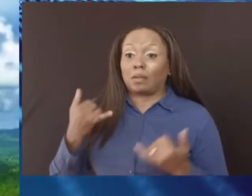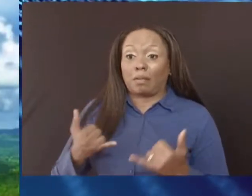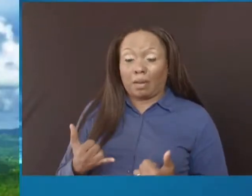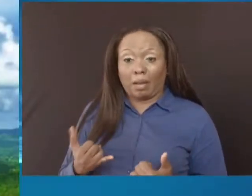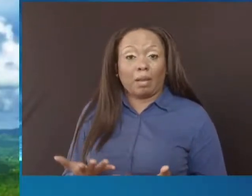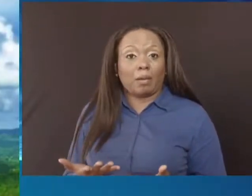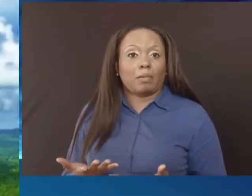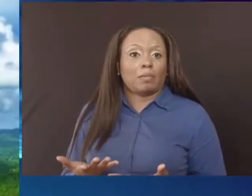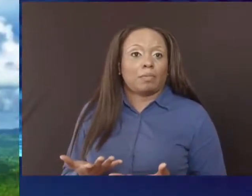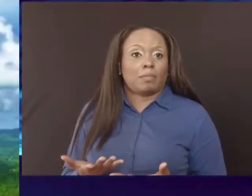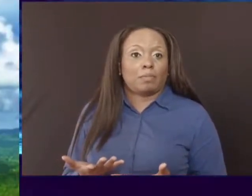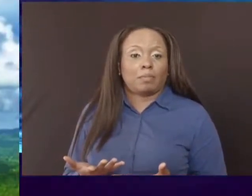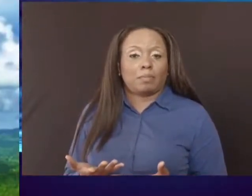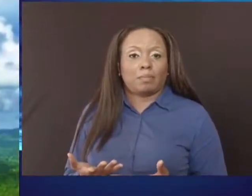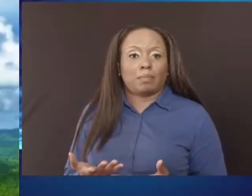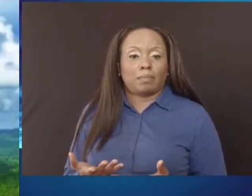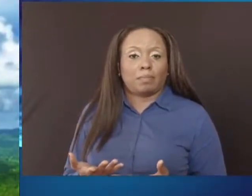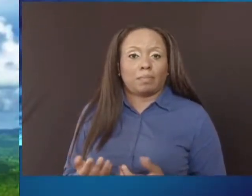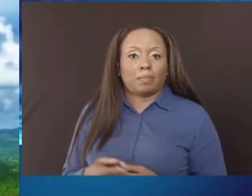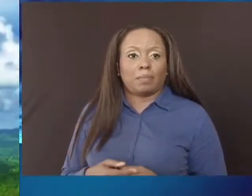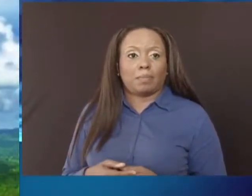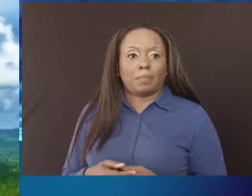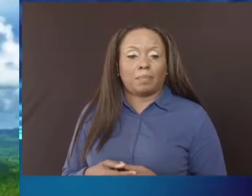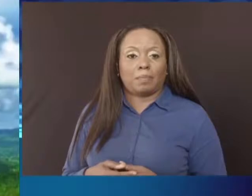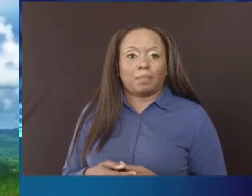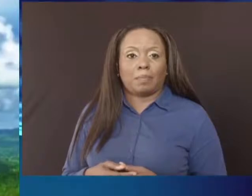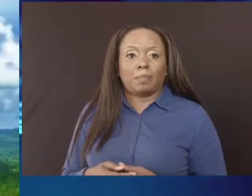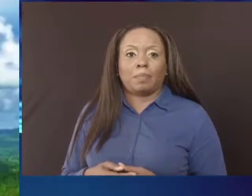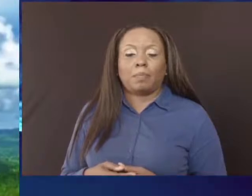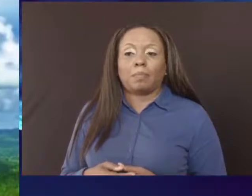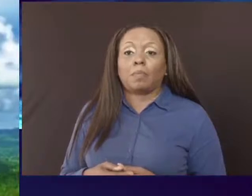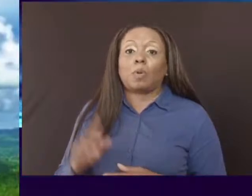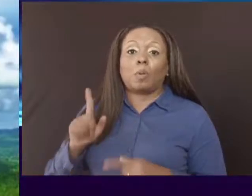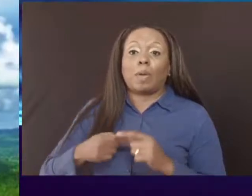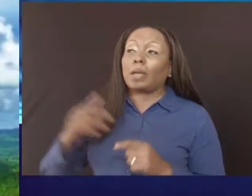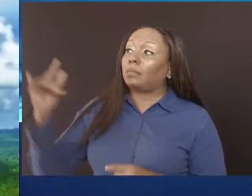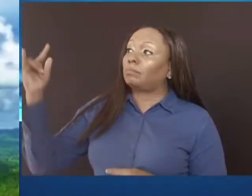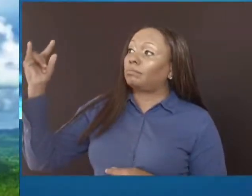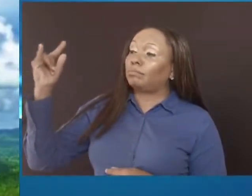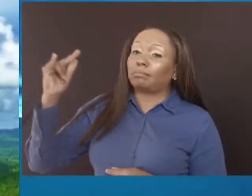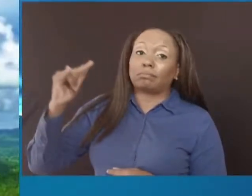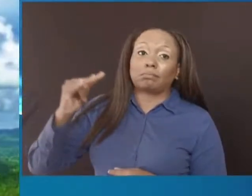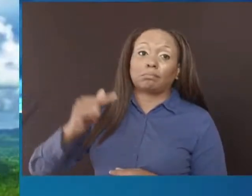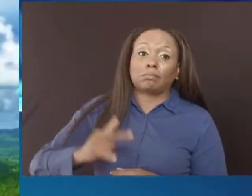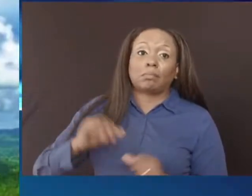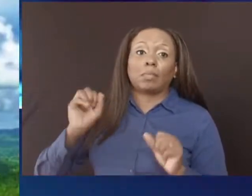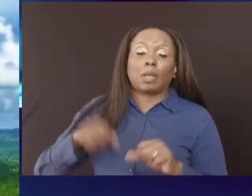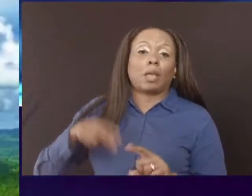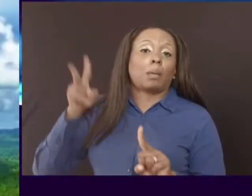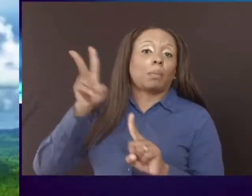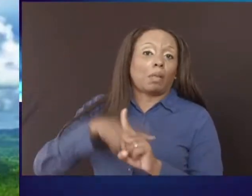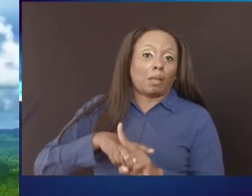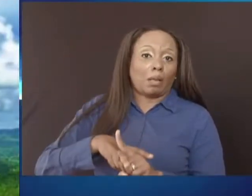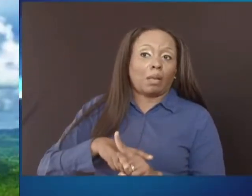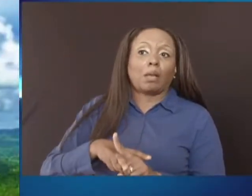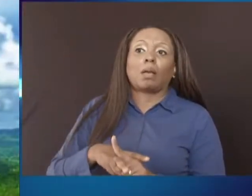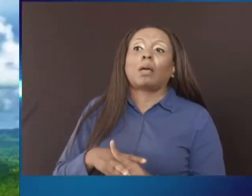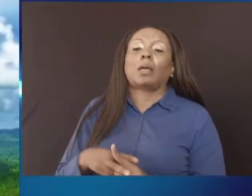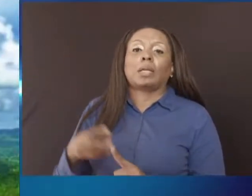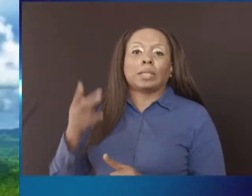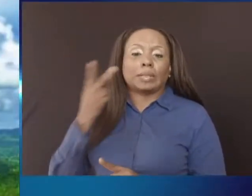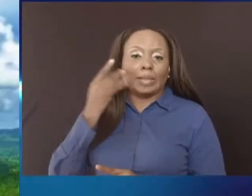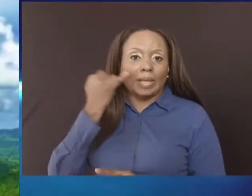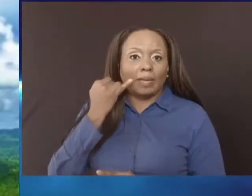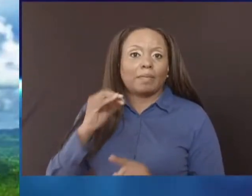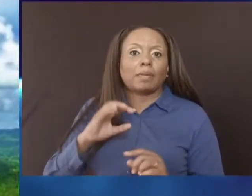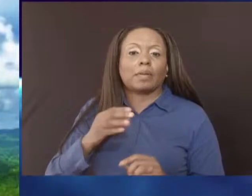point in time, persons can apply directly to the CMO's office, and those cases will be